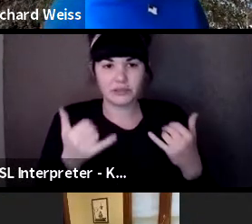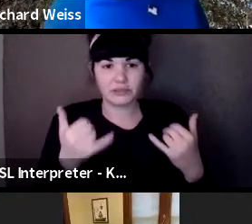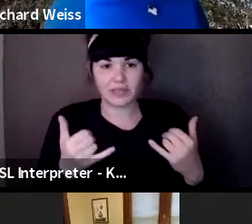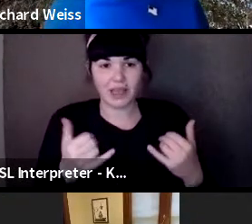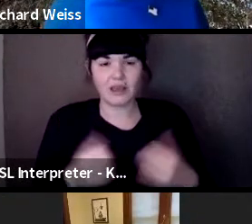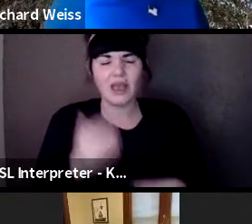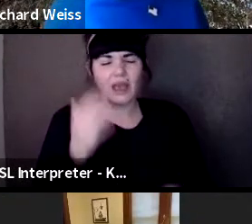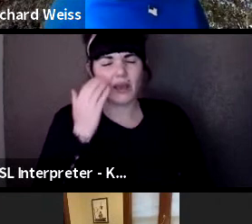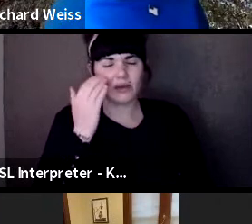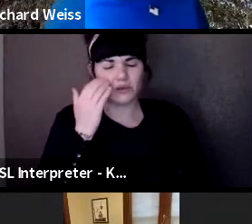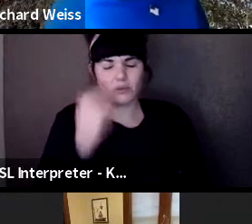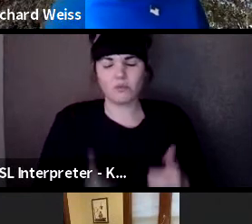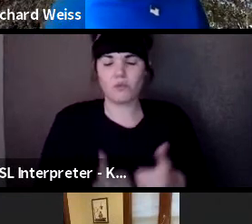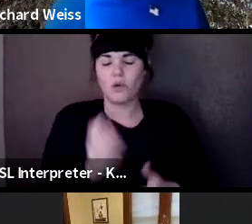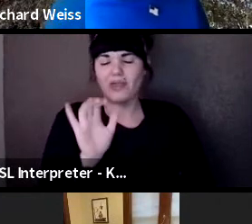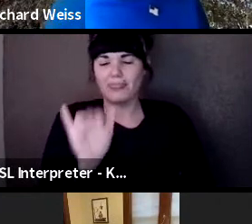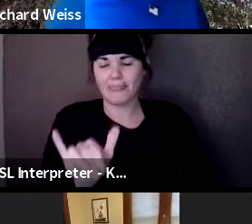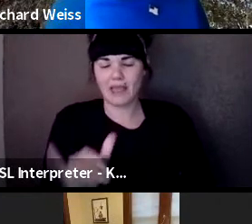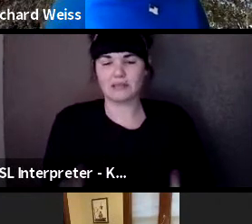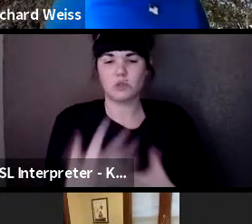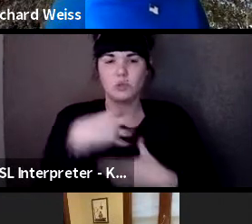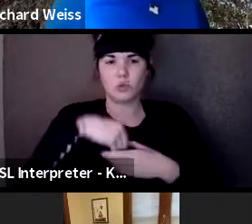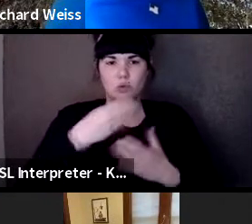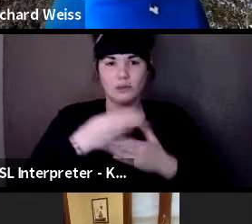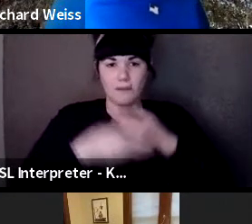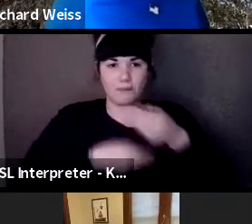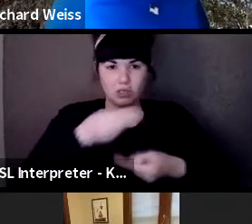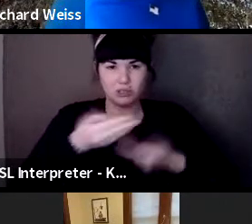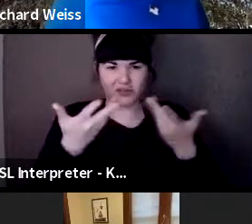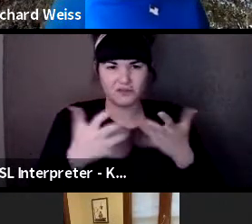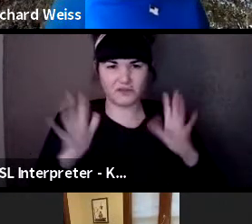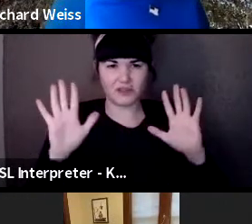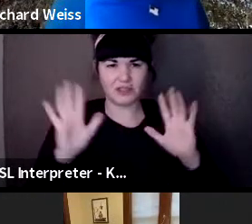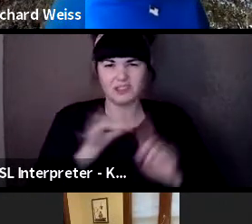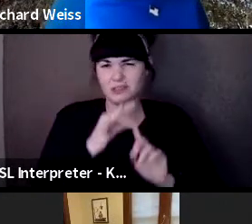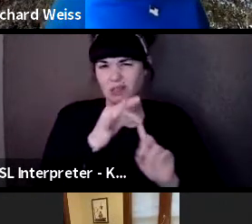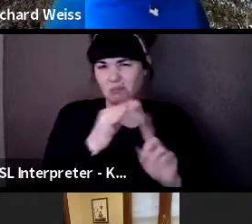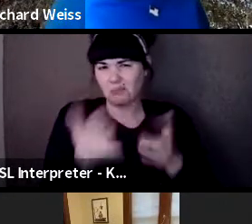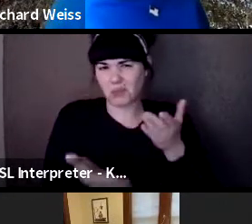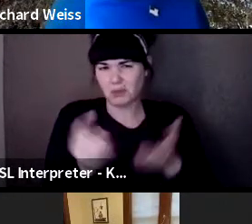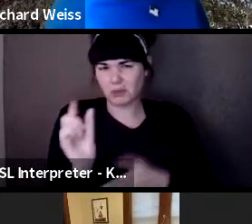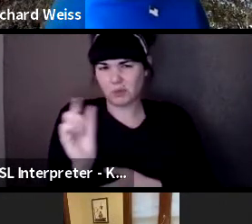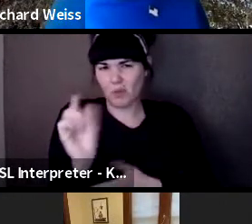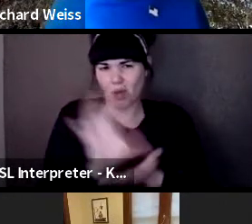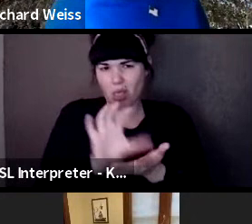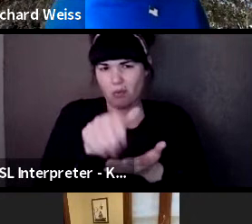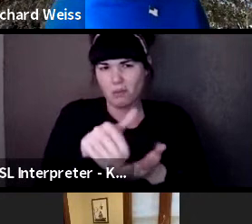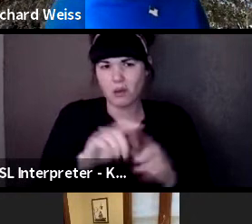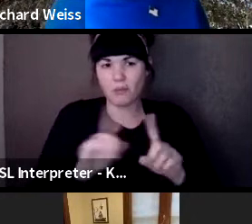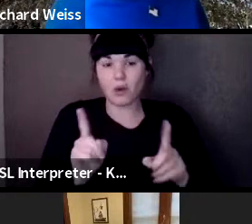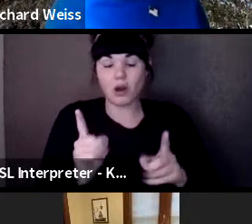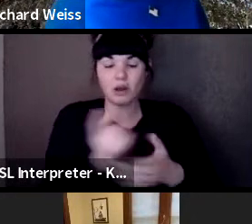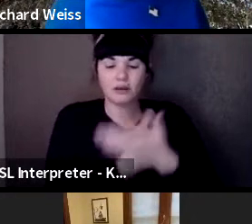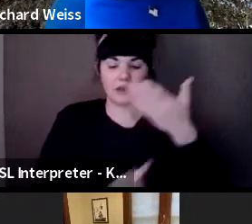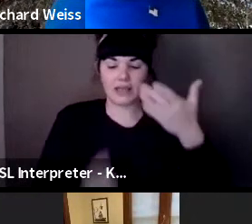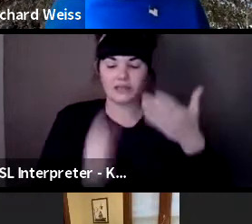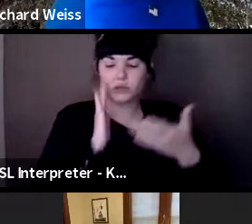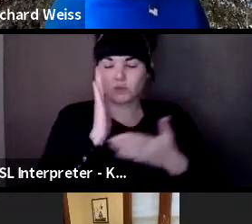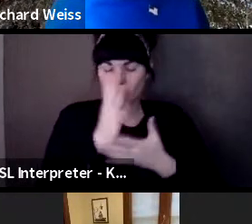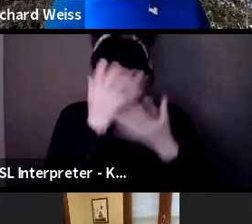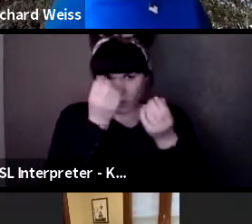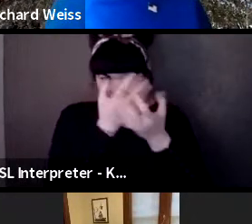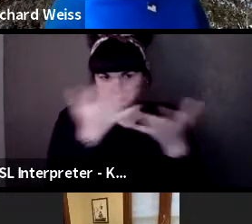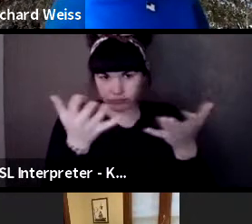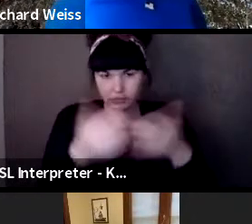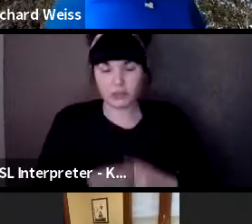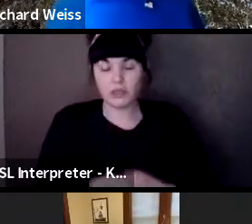small amount that would go outside of that. So we will give you an update next week. We have a better sense now of what